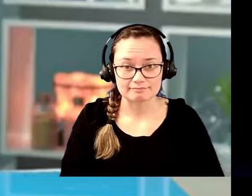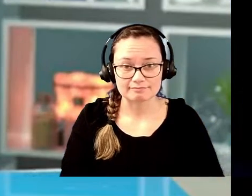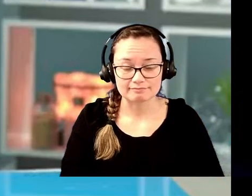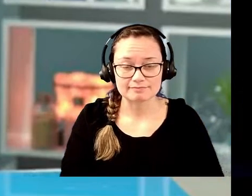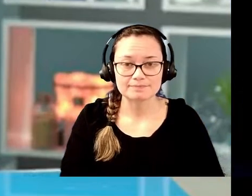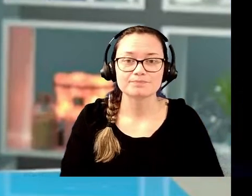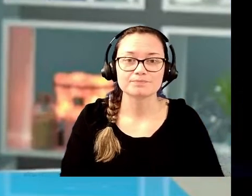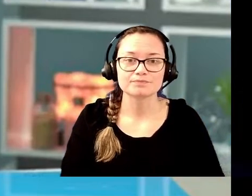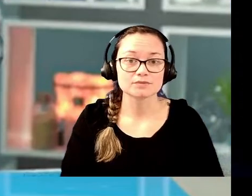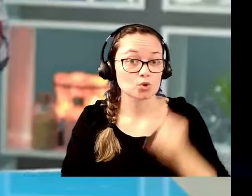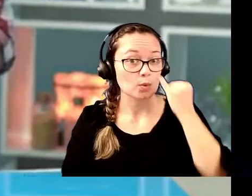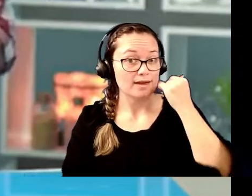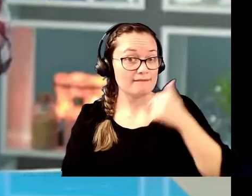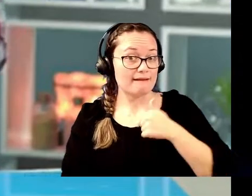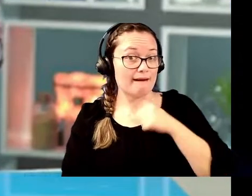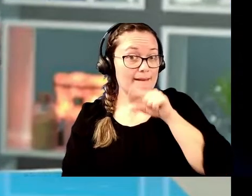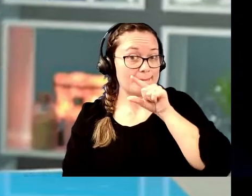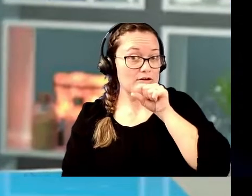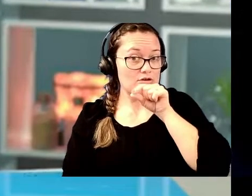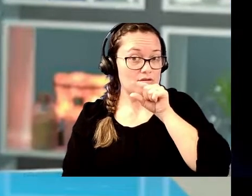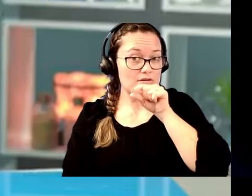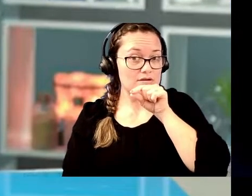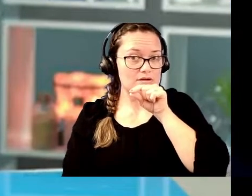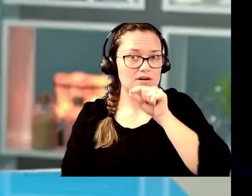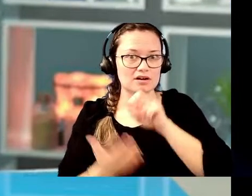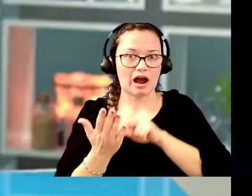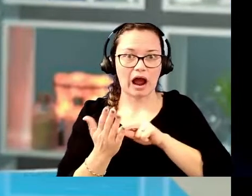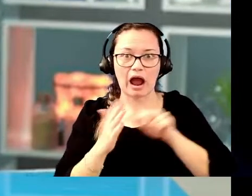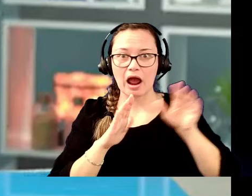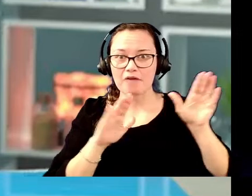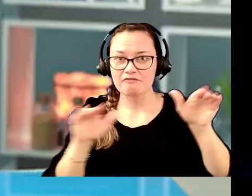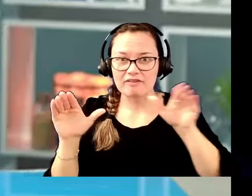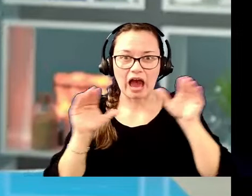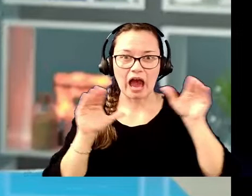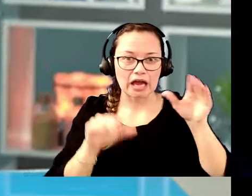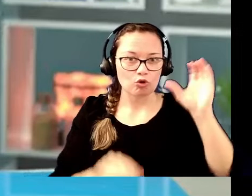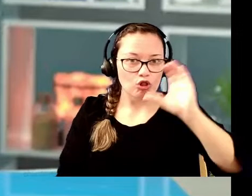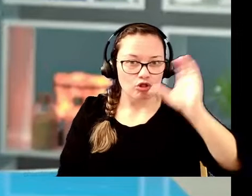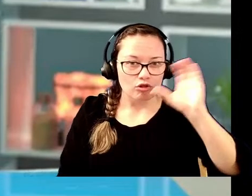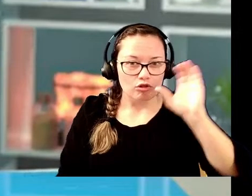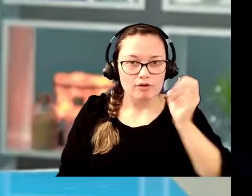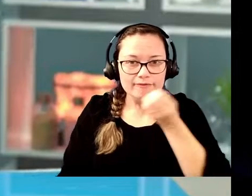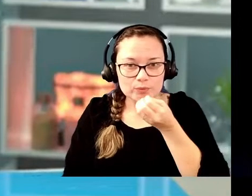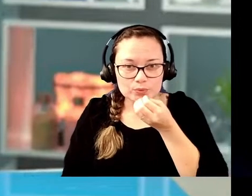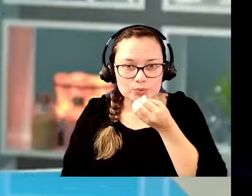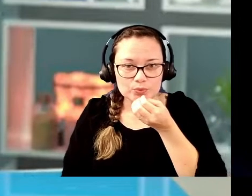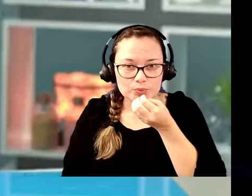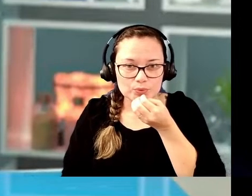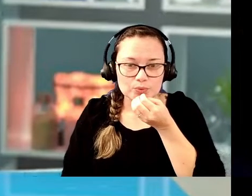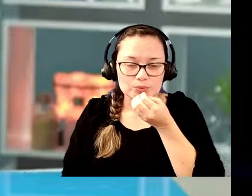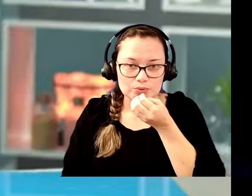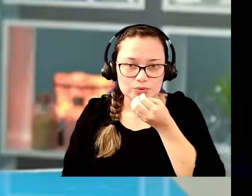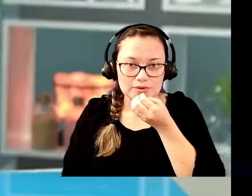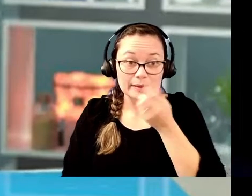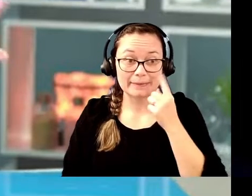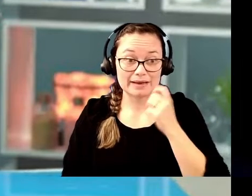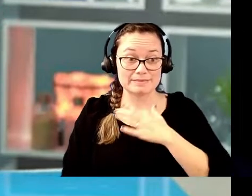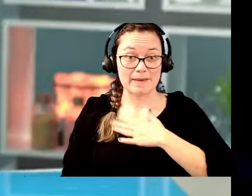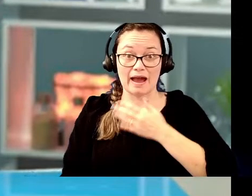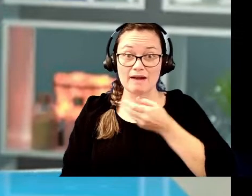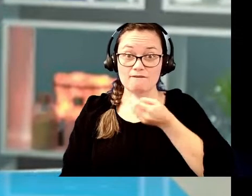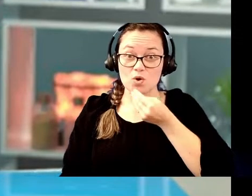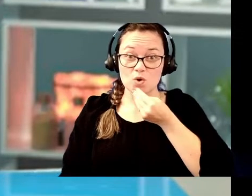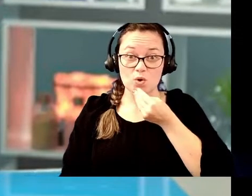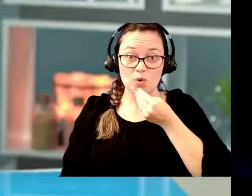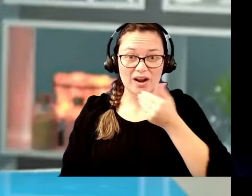So if I'm a hawk, I'm constantly flying around trying to find food. because the food that I'm eating doesn't have